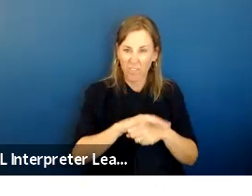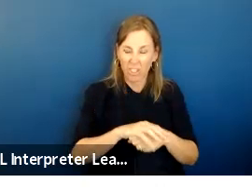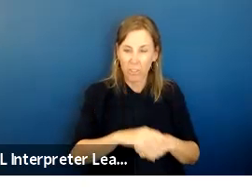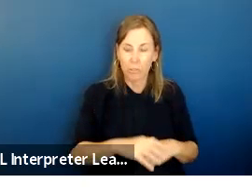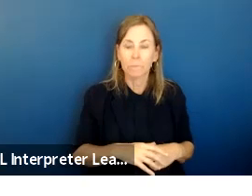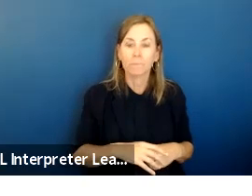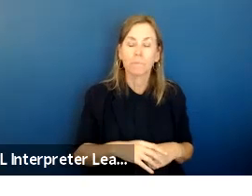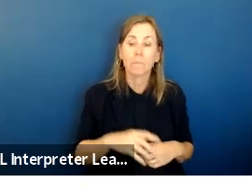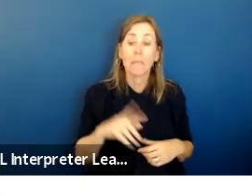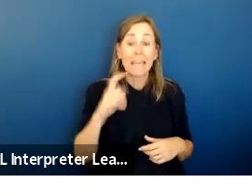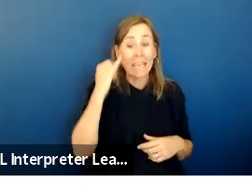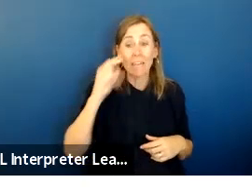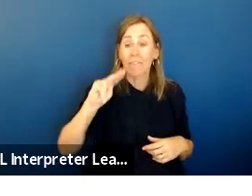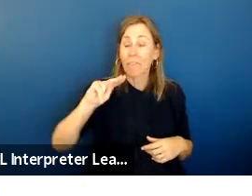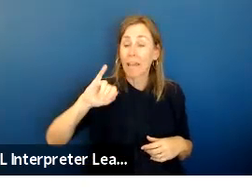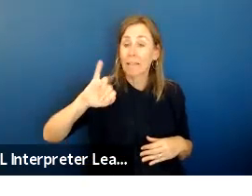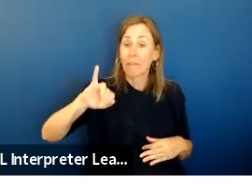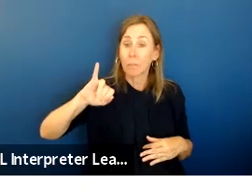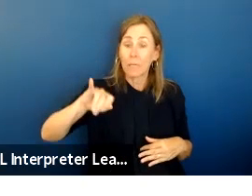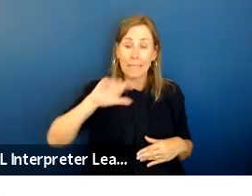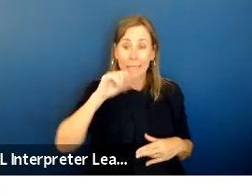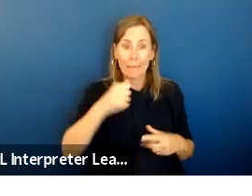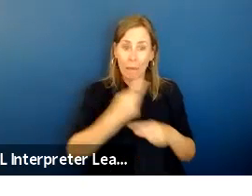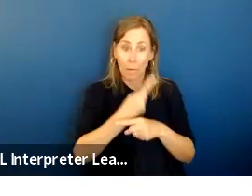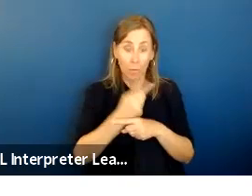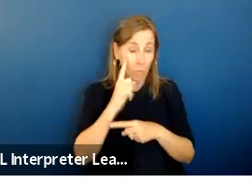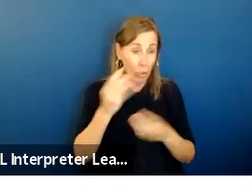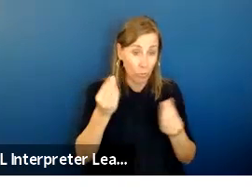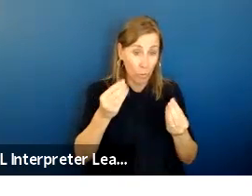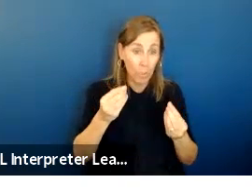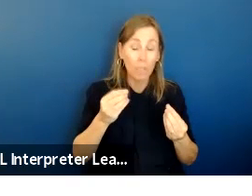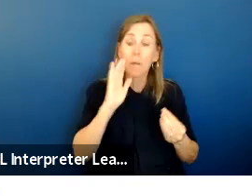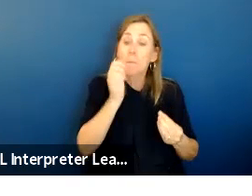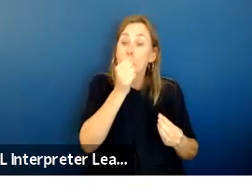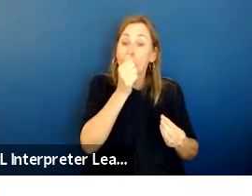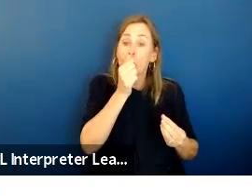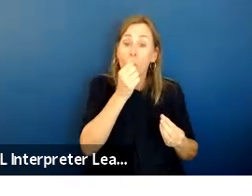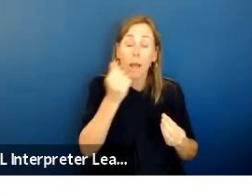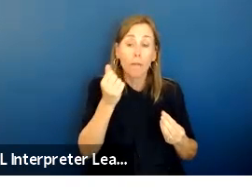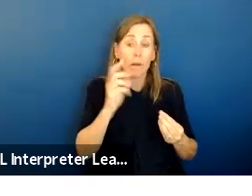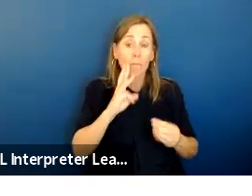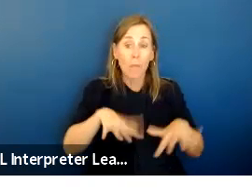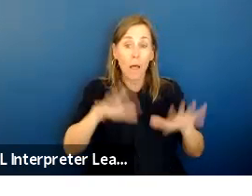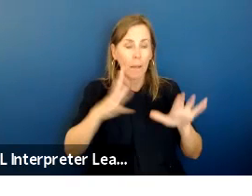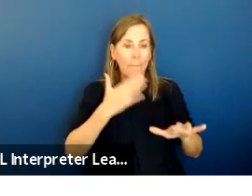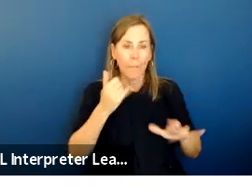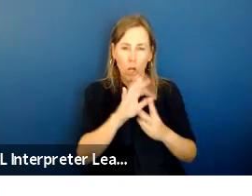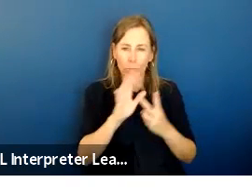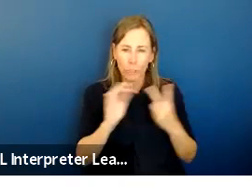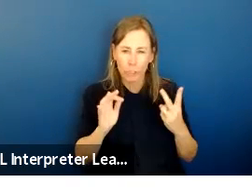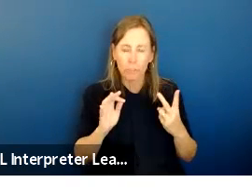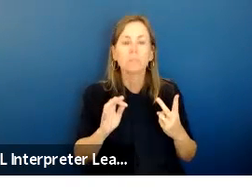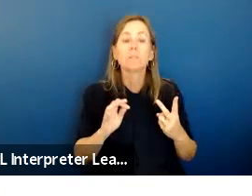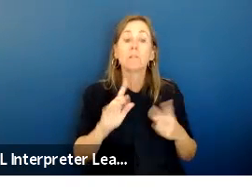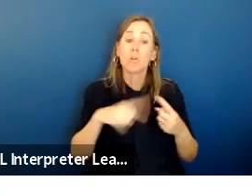If the NFIP's maximum limits are not adequate for your property, private flood insurance is likely the better option. When